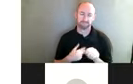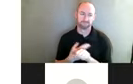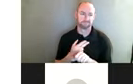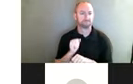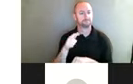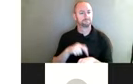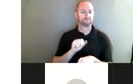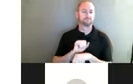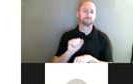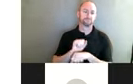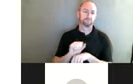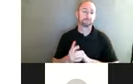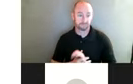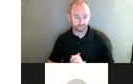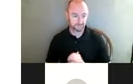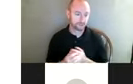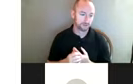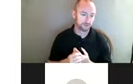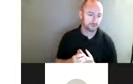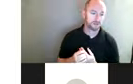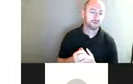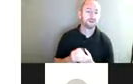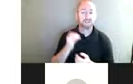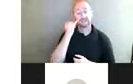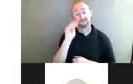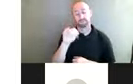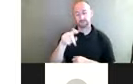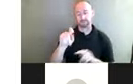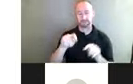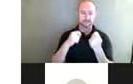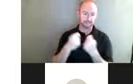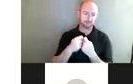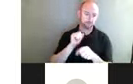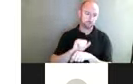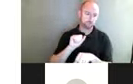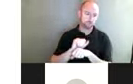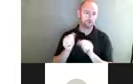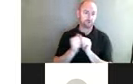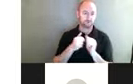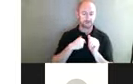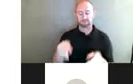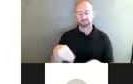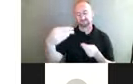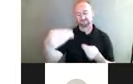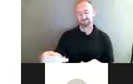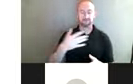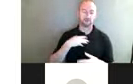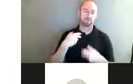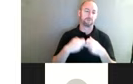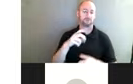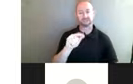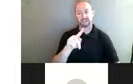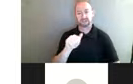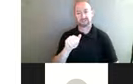at work. And I love breaking it out whenever the maps team is you know, working on something. Like I break out one of my problem data sets that I've